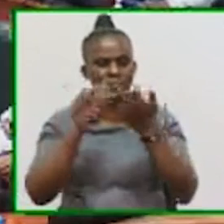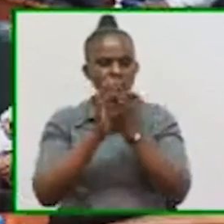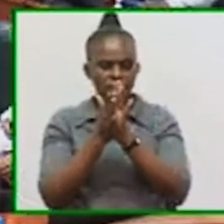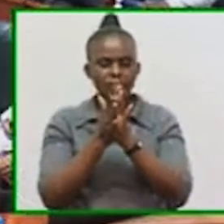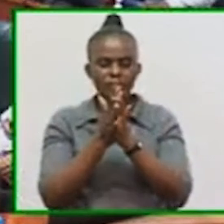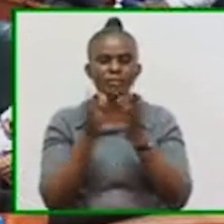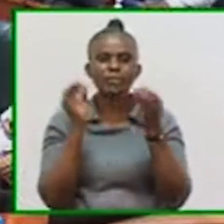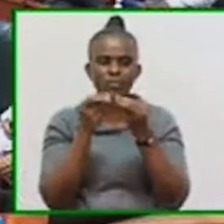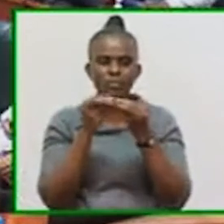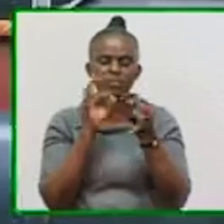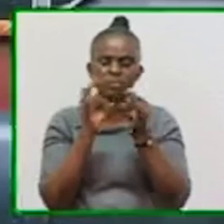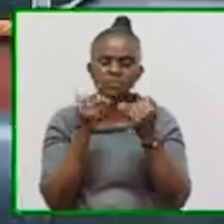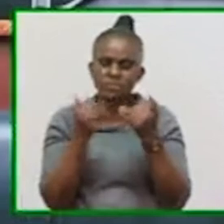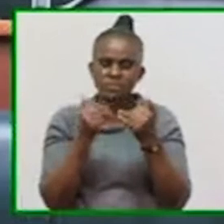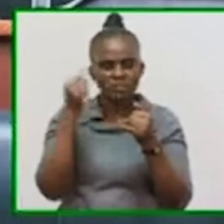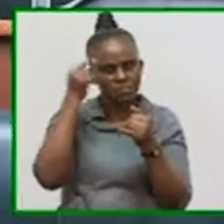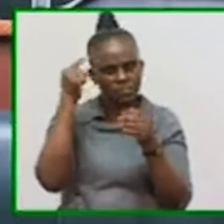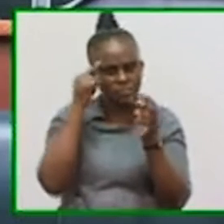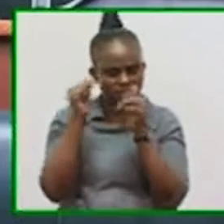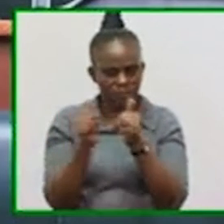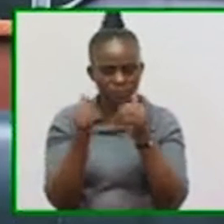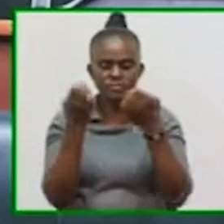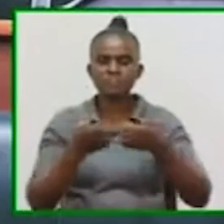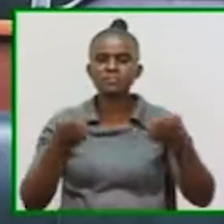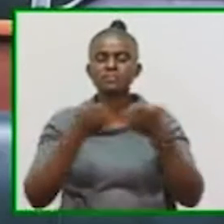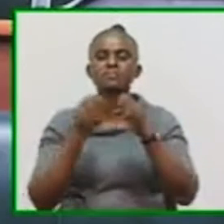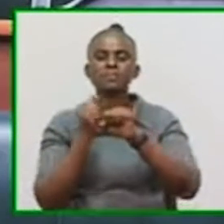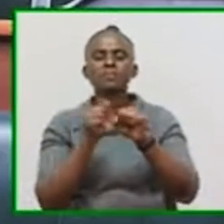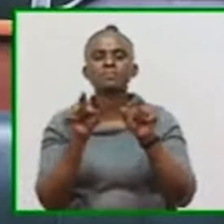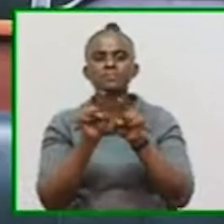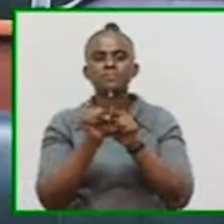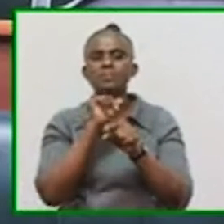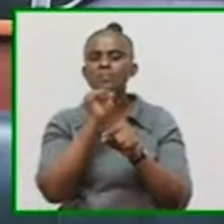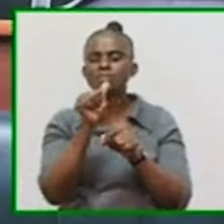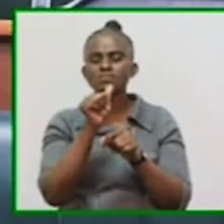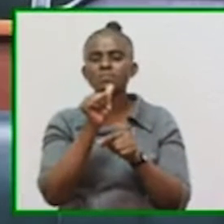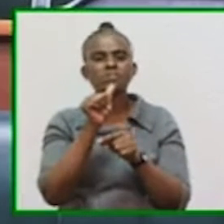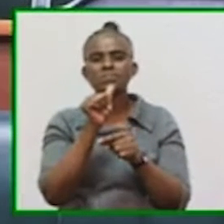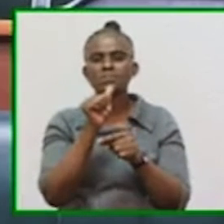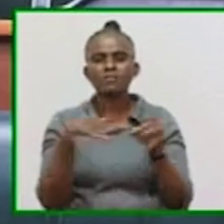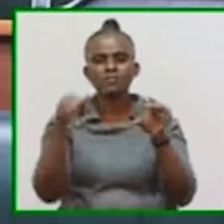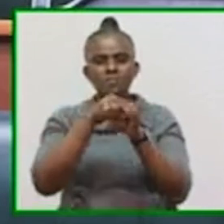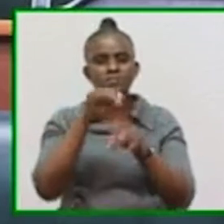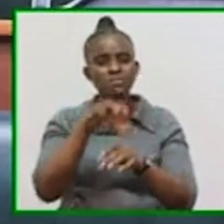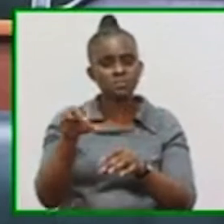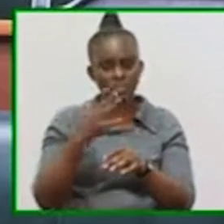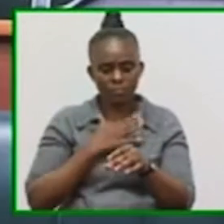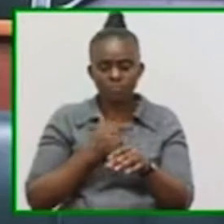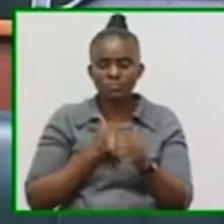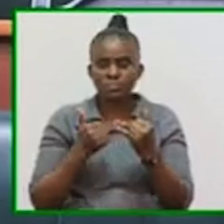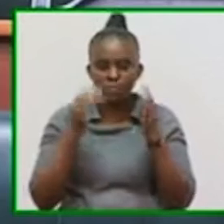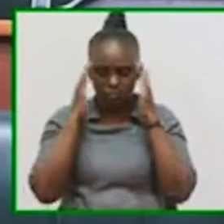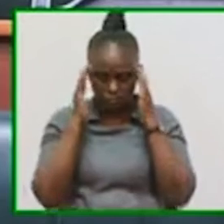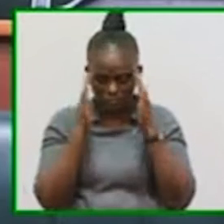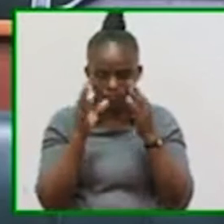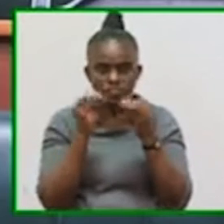elusive if climate action and environmental protection is not inclusive of children. So let us focus